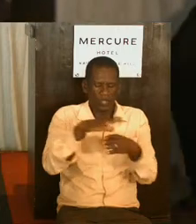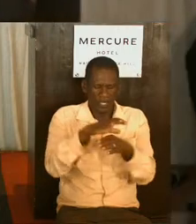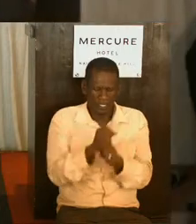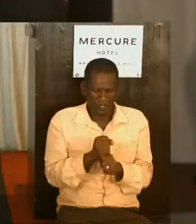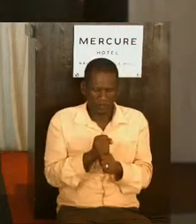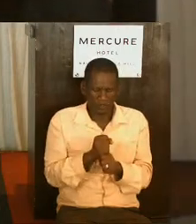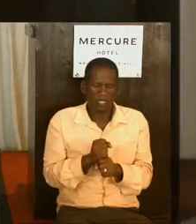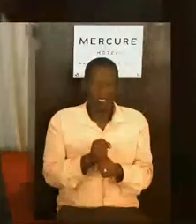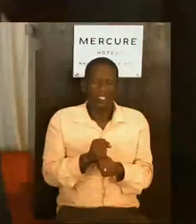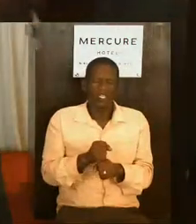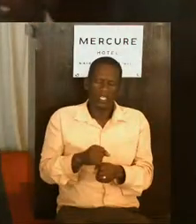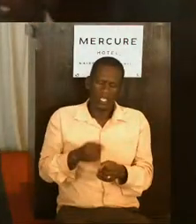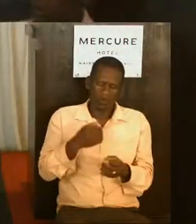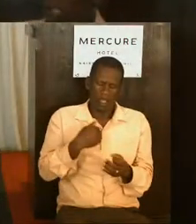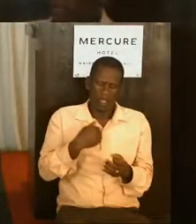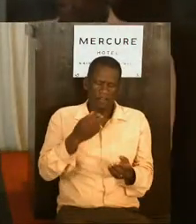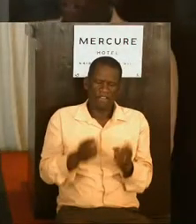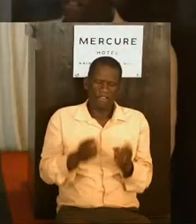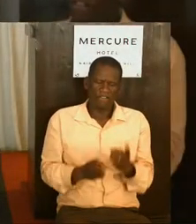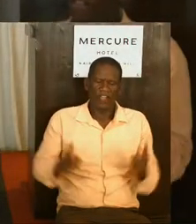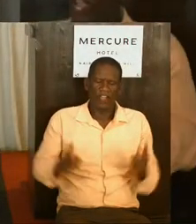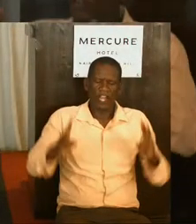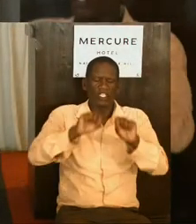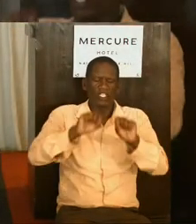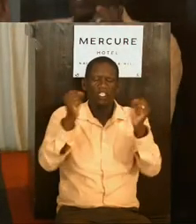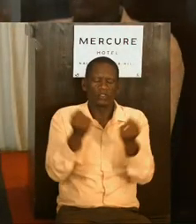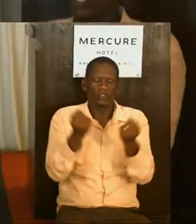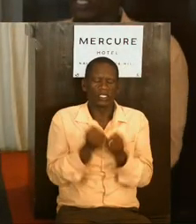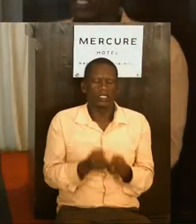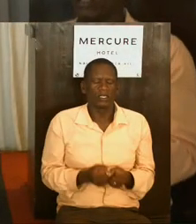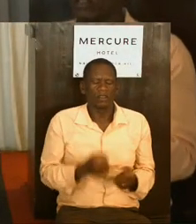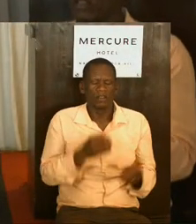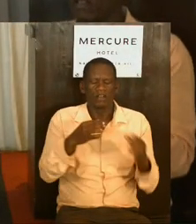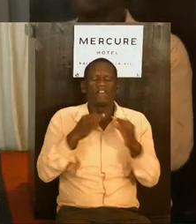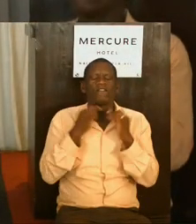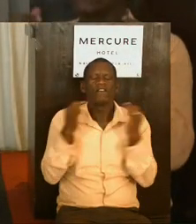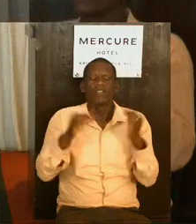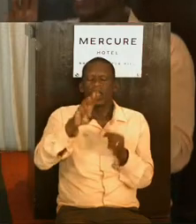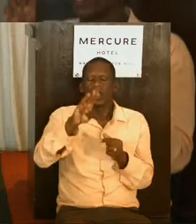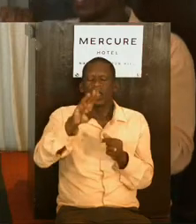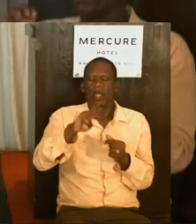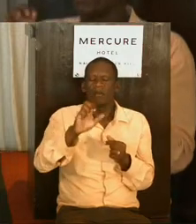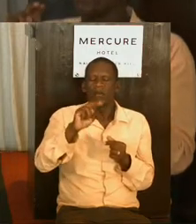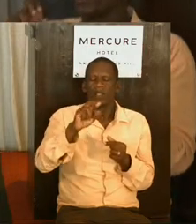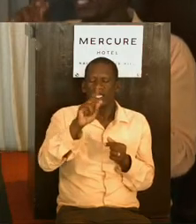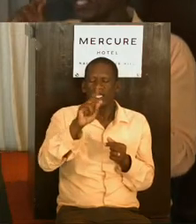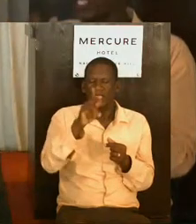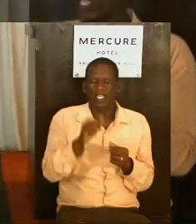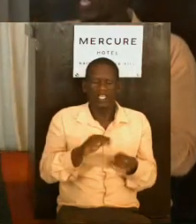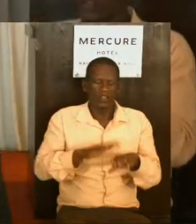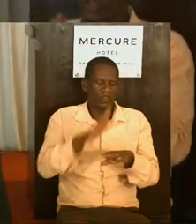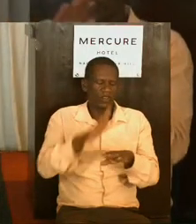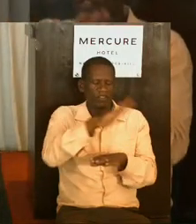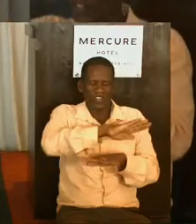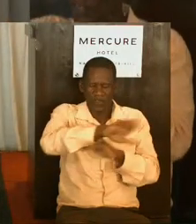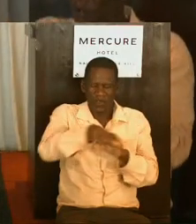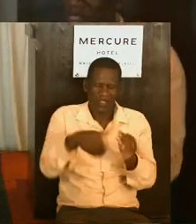in in calculating values in the society thank you good evening